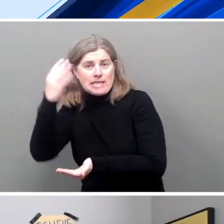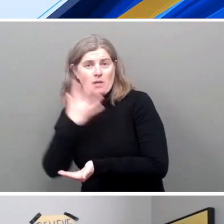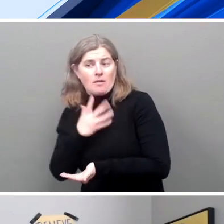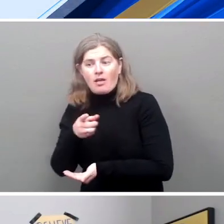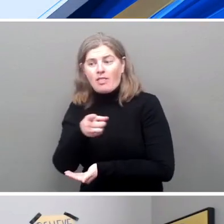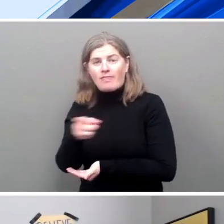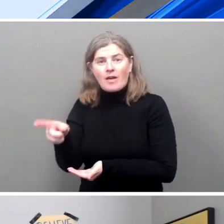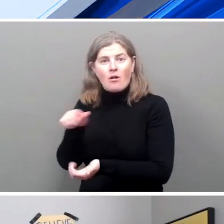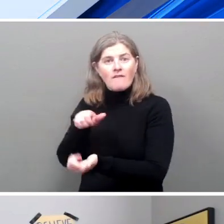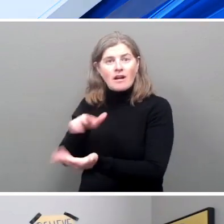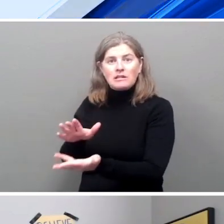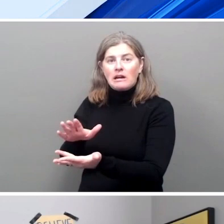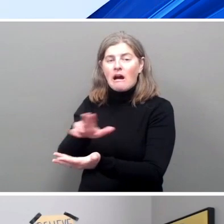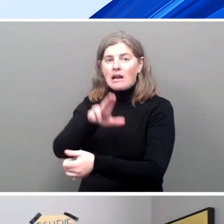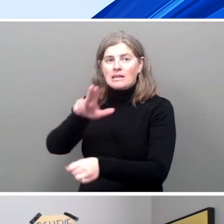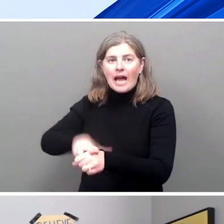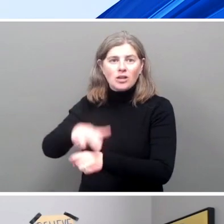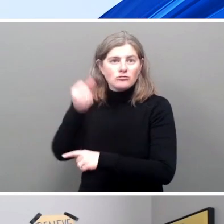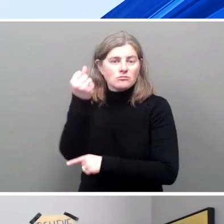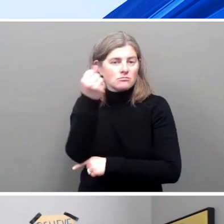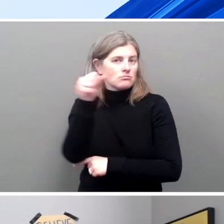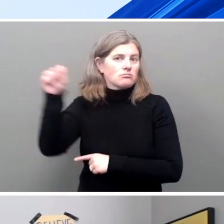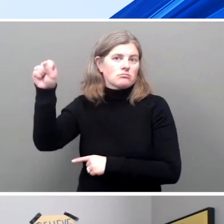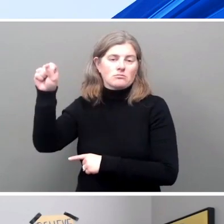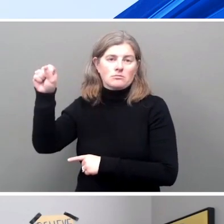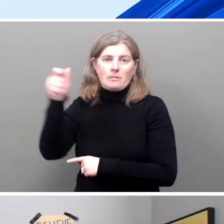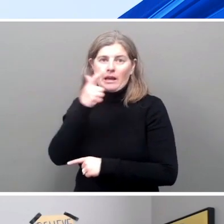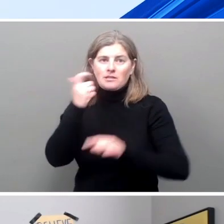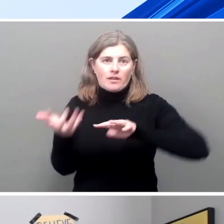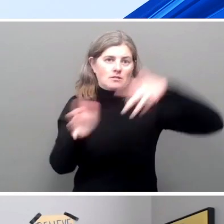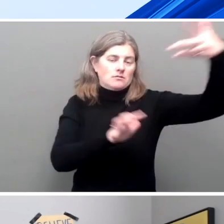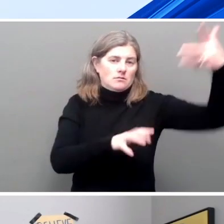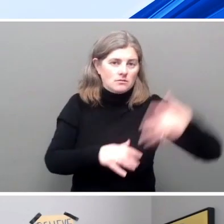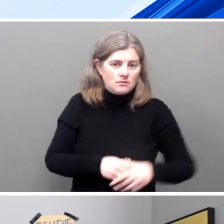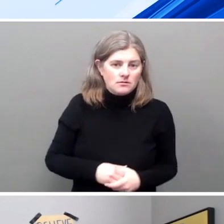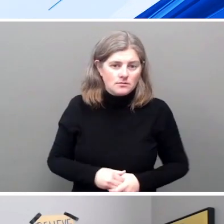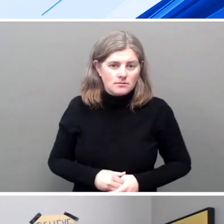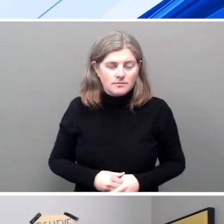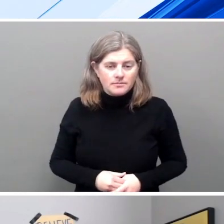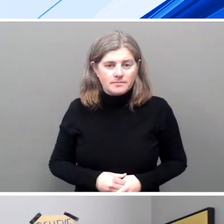facing a national reckoning because of this market.